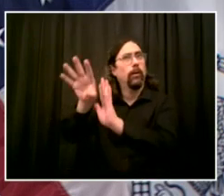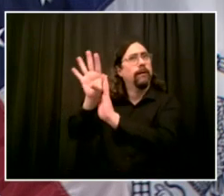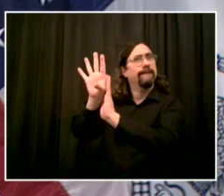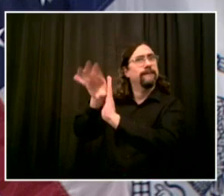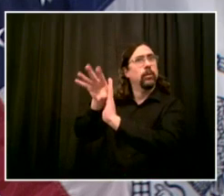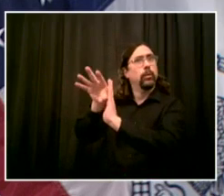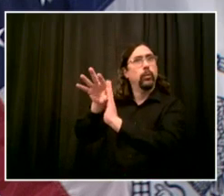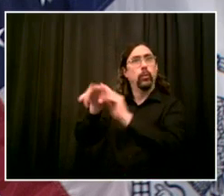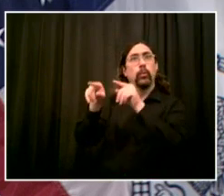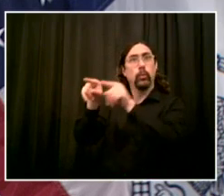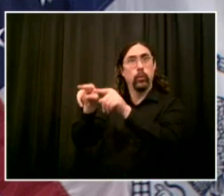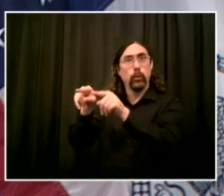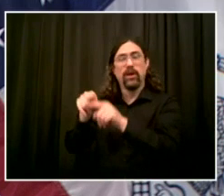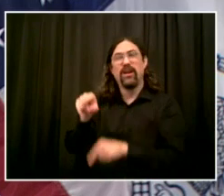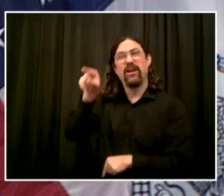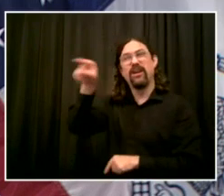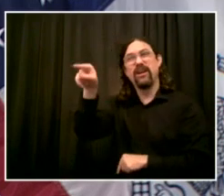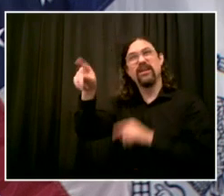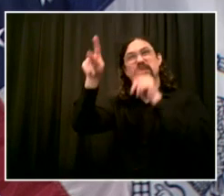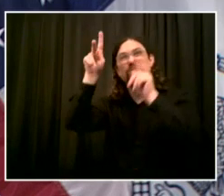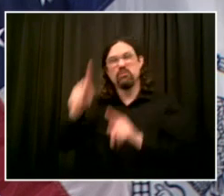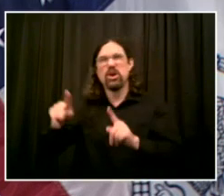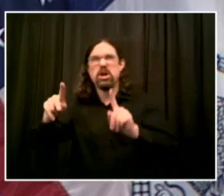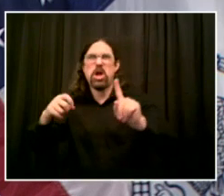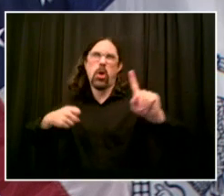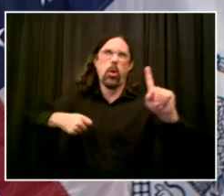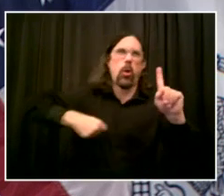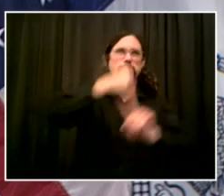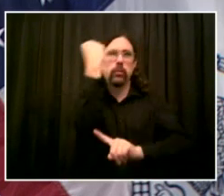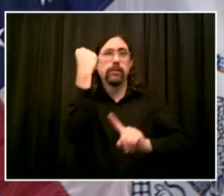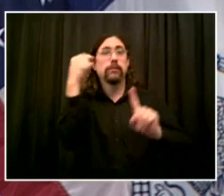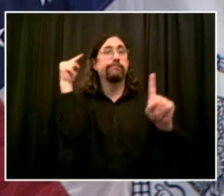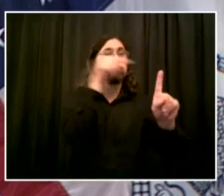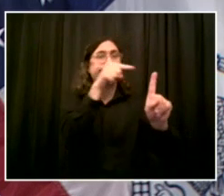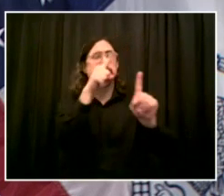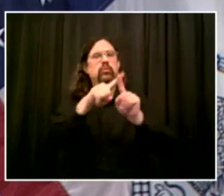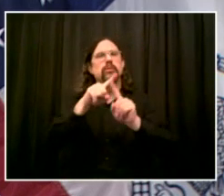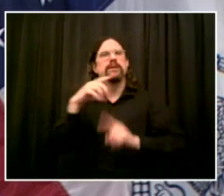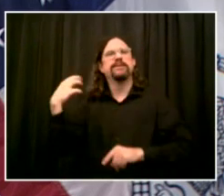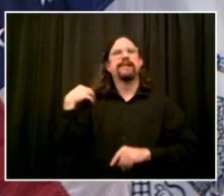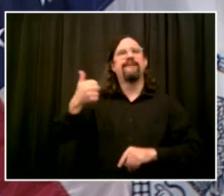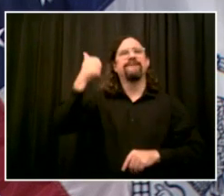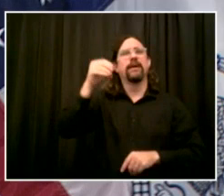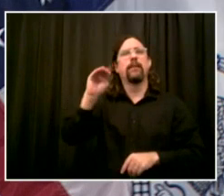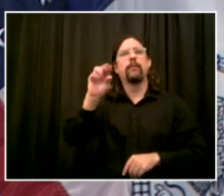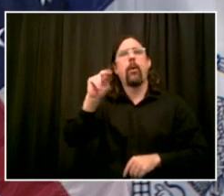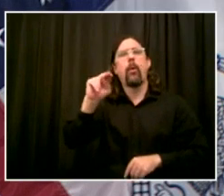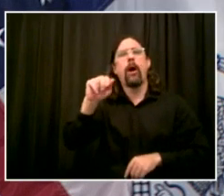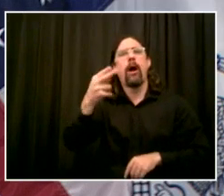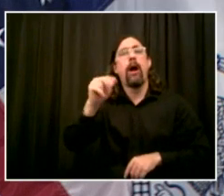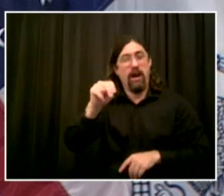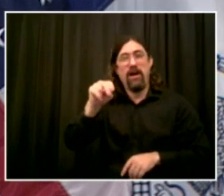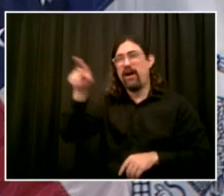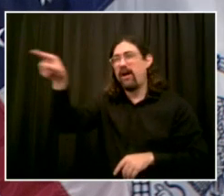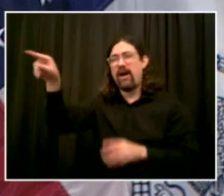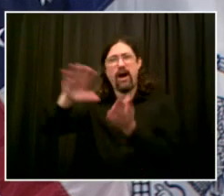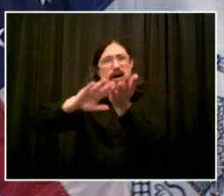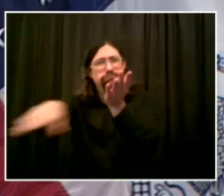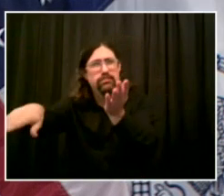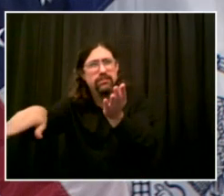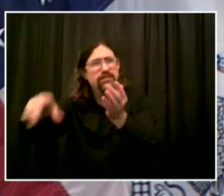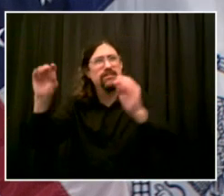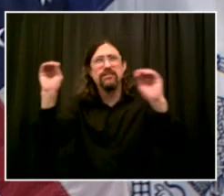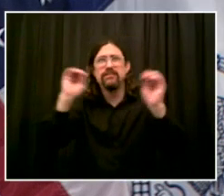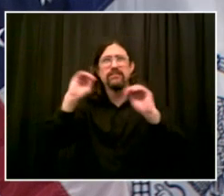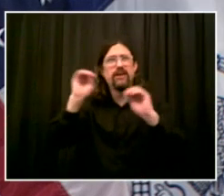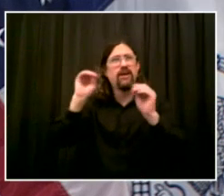I wonder how you feel about that and what message it sends to people who might feel that it's open season and they can attack cops